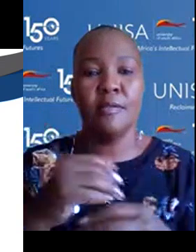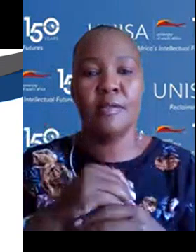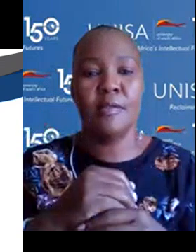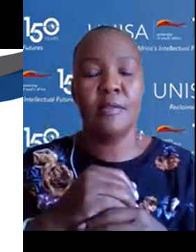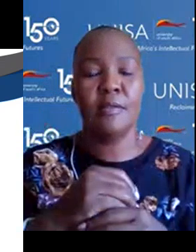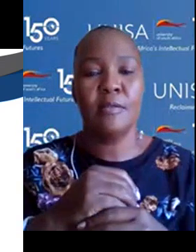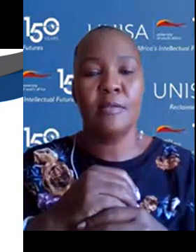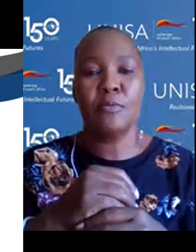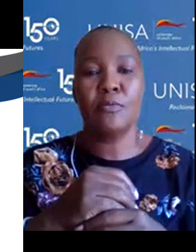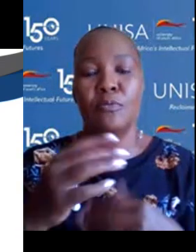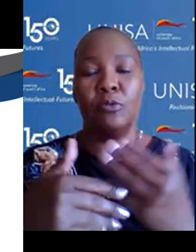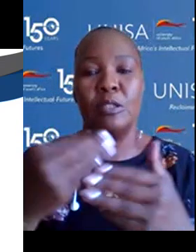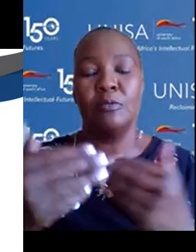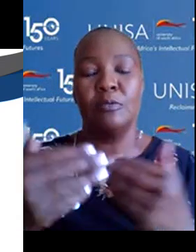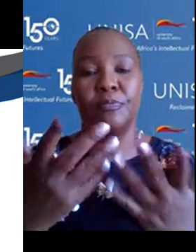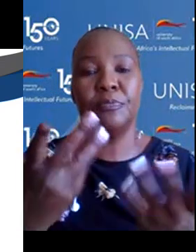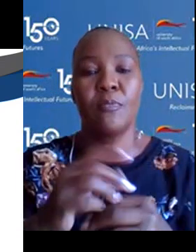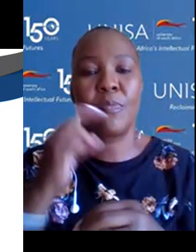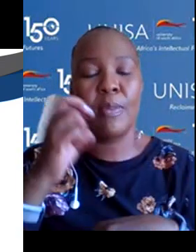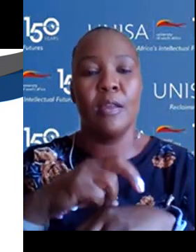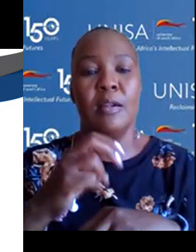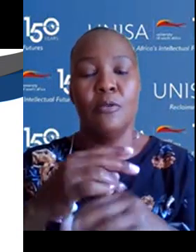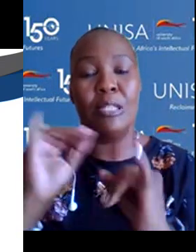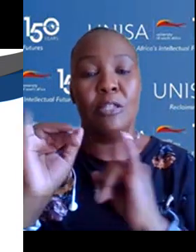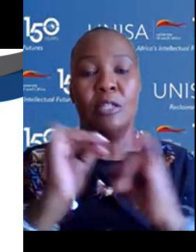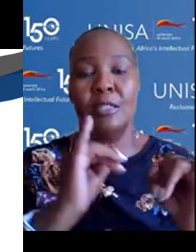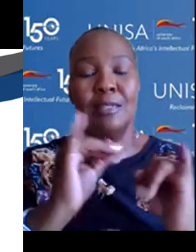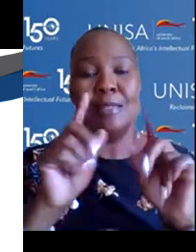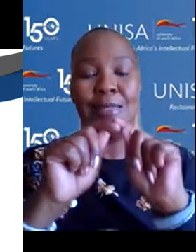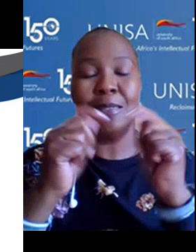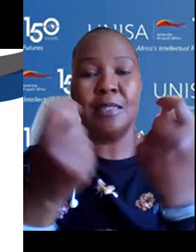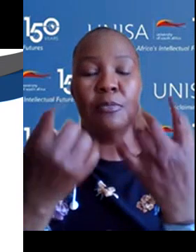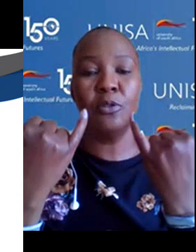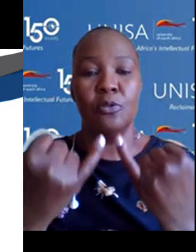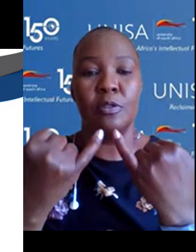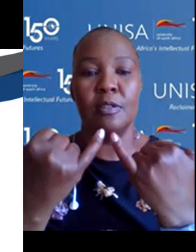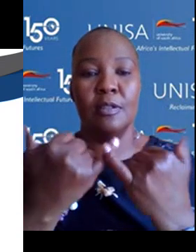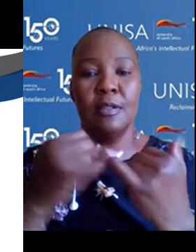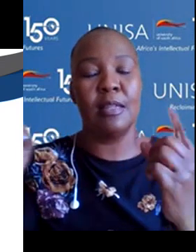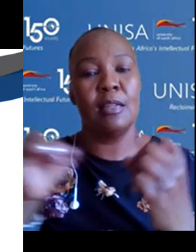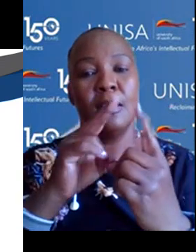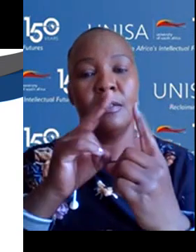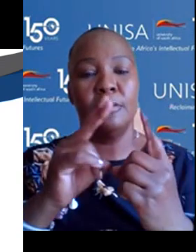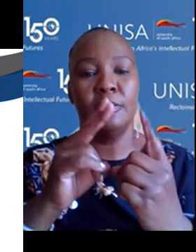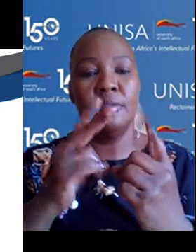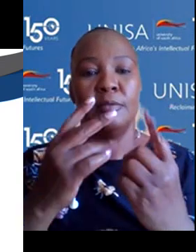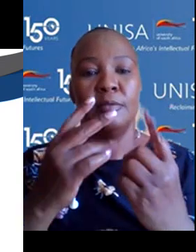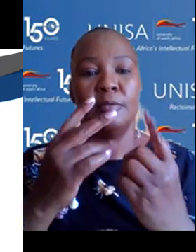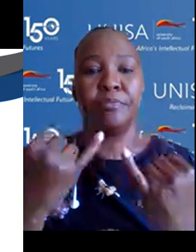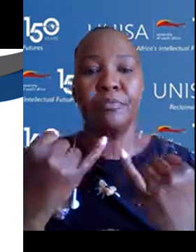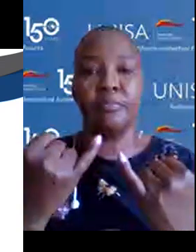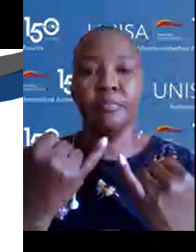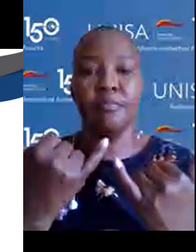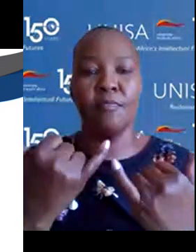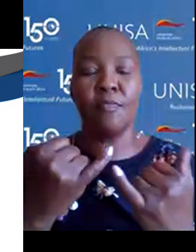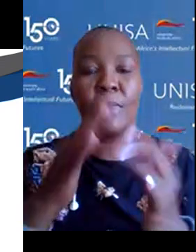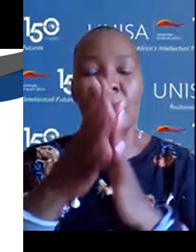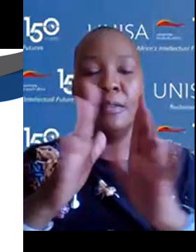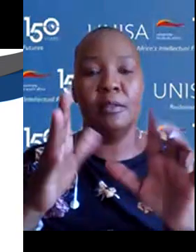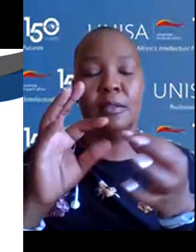So I'd like to introduce the team for today. As you can see, we have a sign language